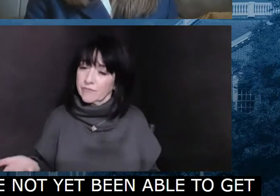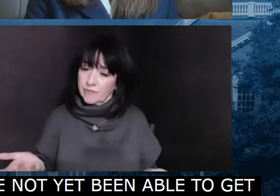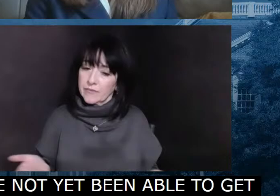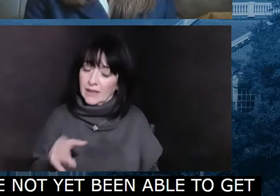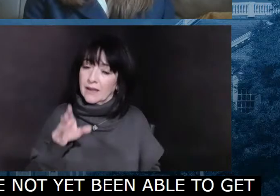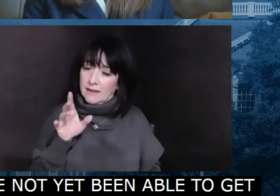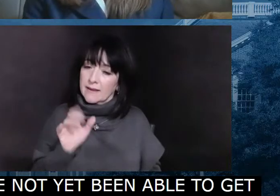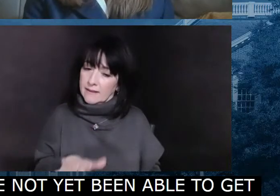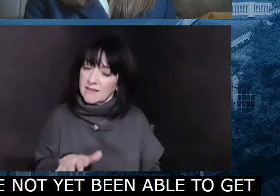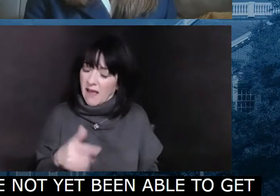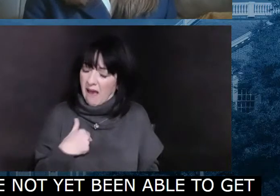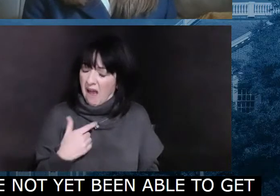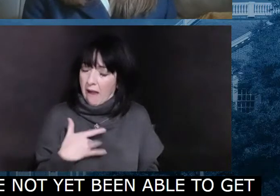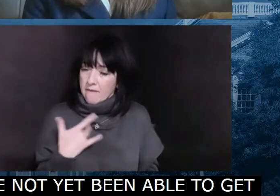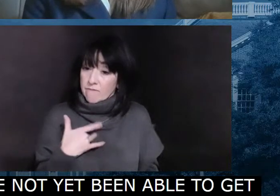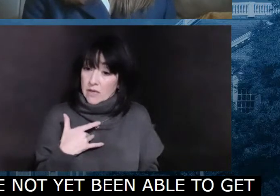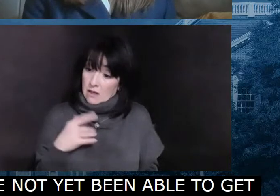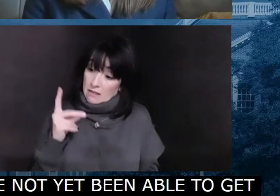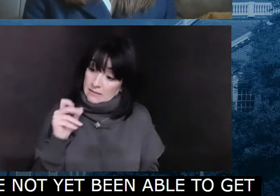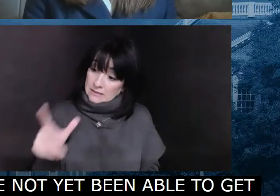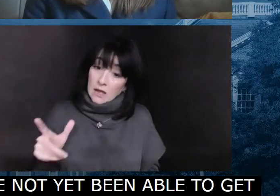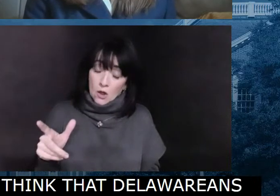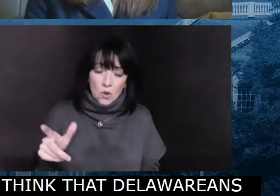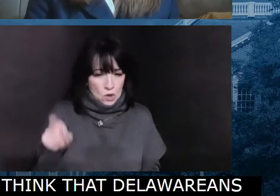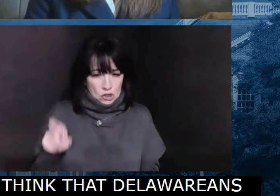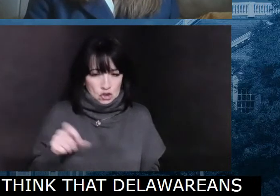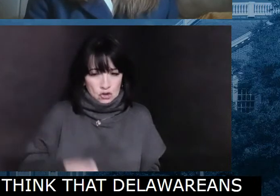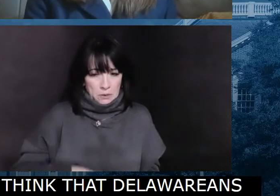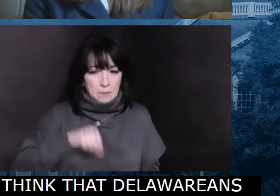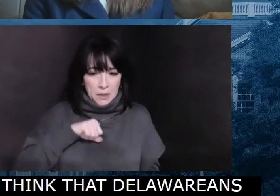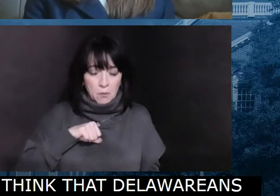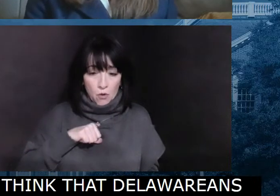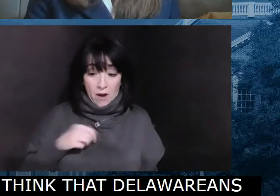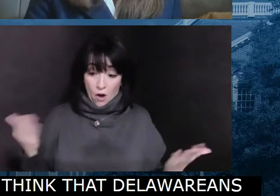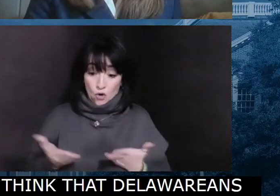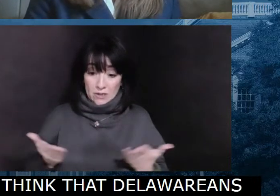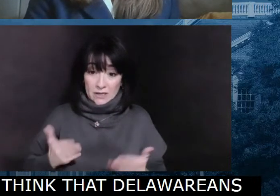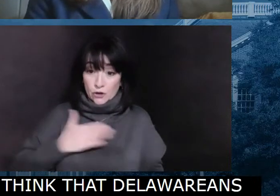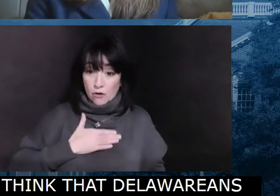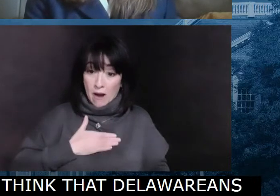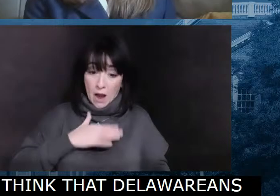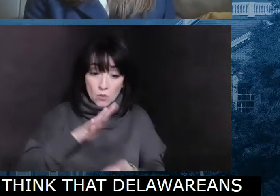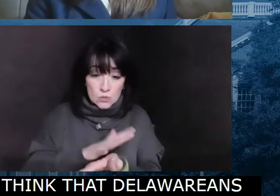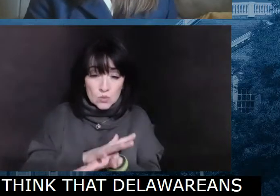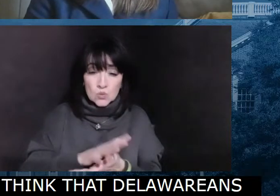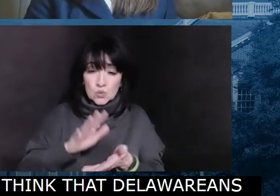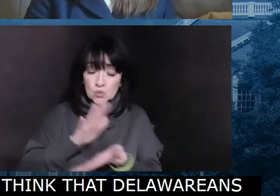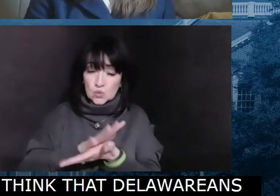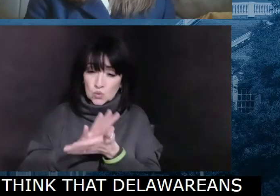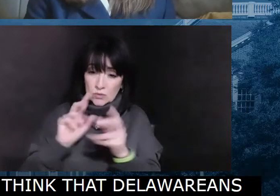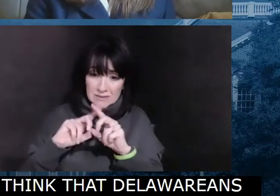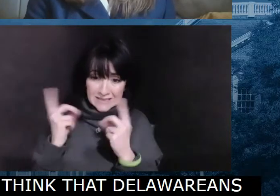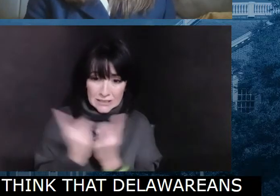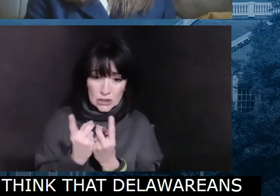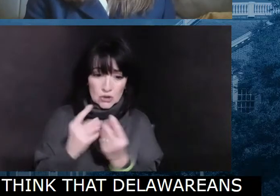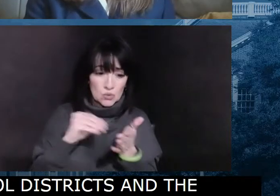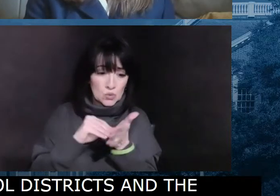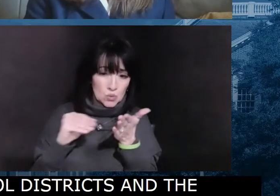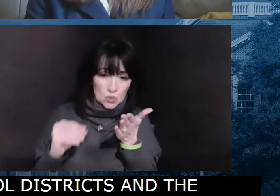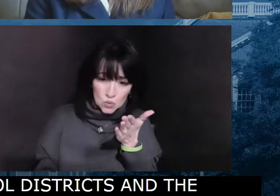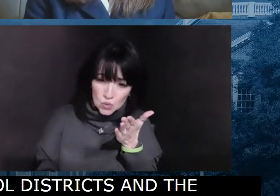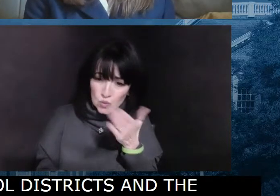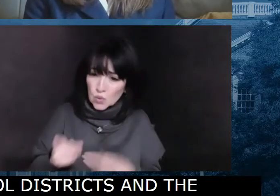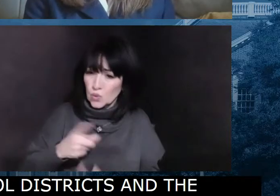be proud of how the school districts and the teachers and the students have done